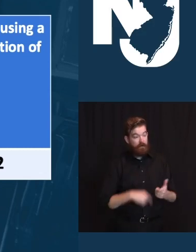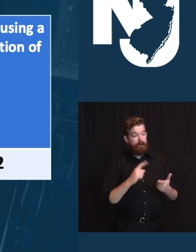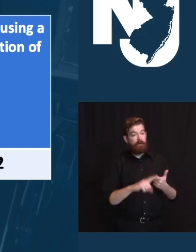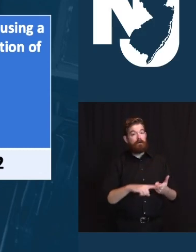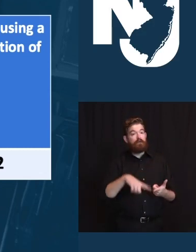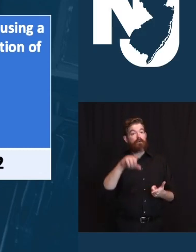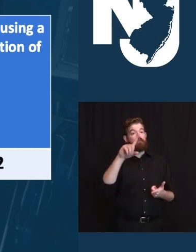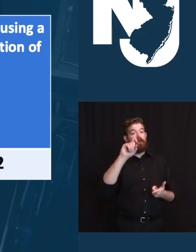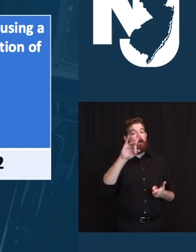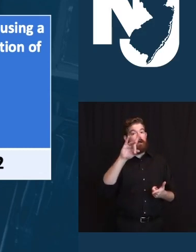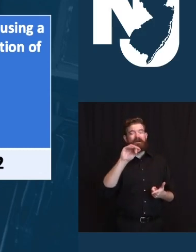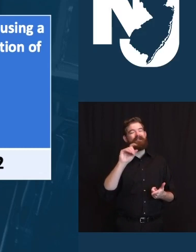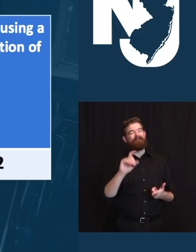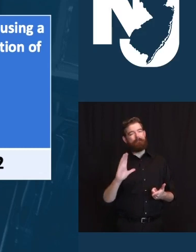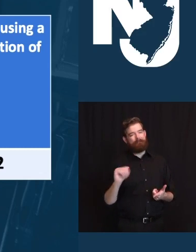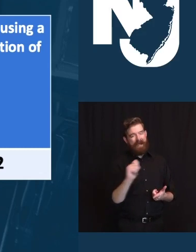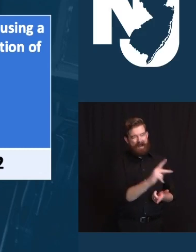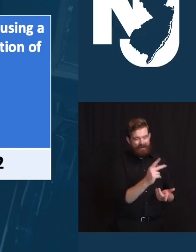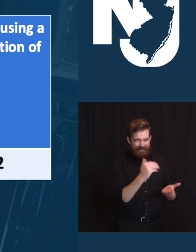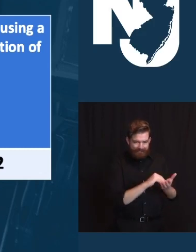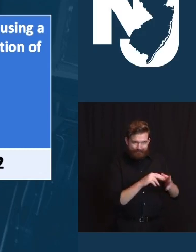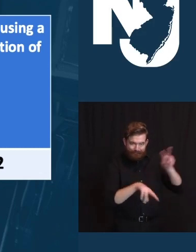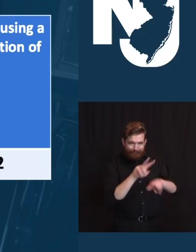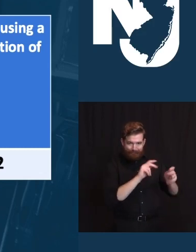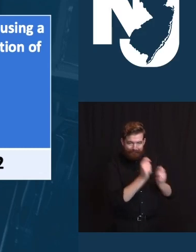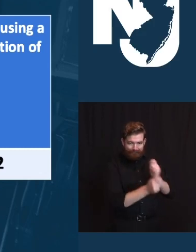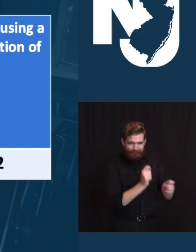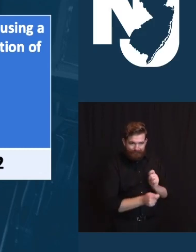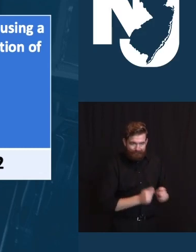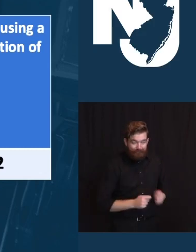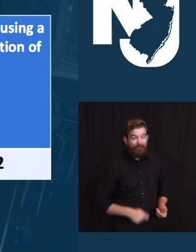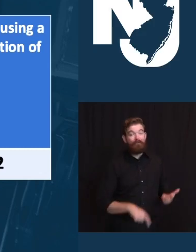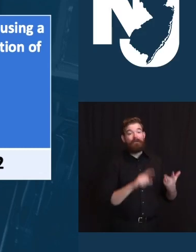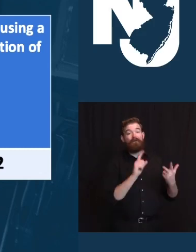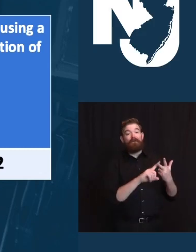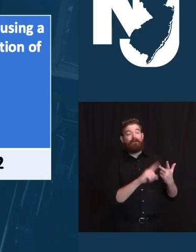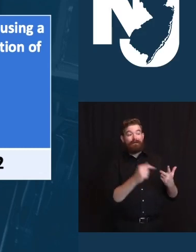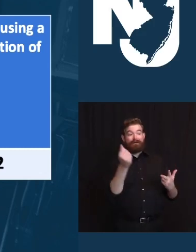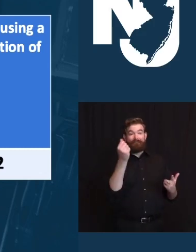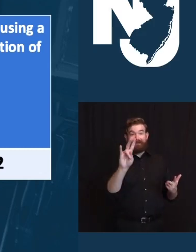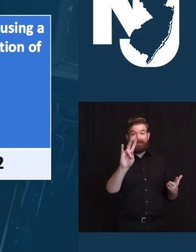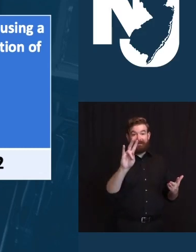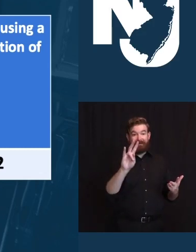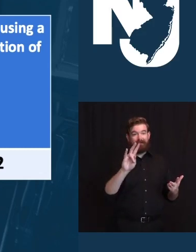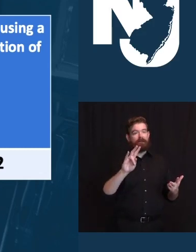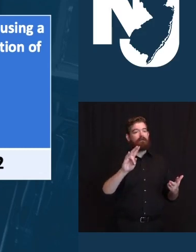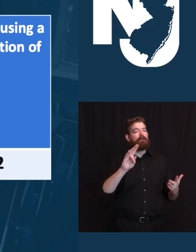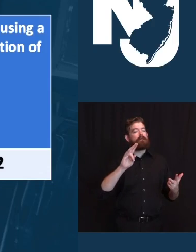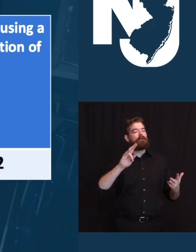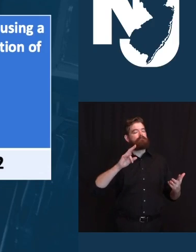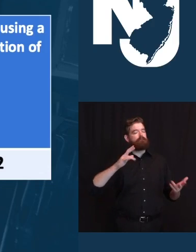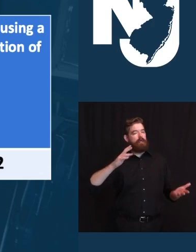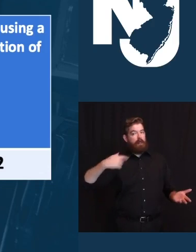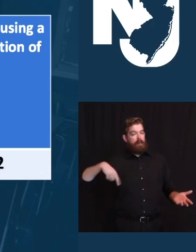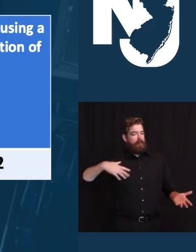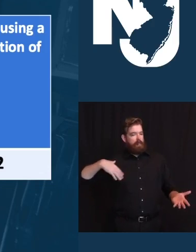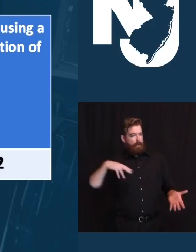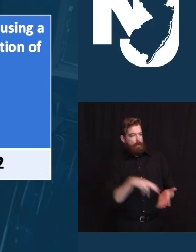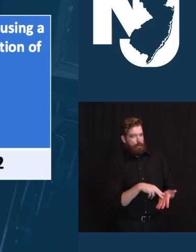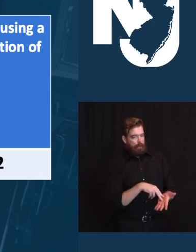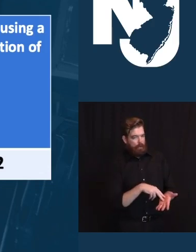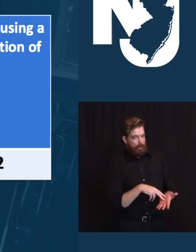returned to the districts for revisions. This is not a binary, okay, we got it, now you got it, we'll speak to you in a while. The department has